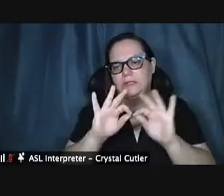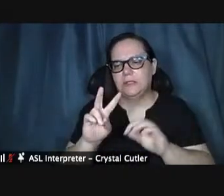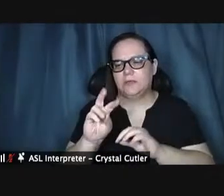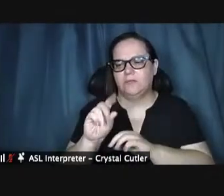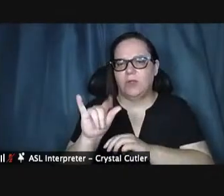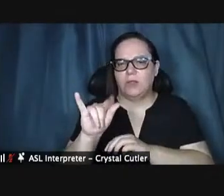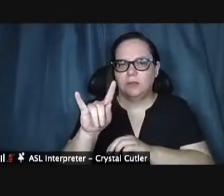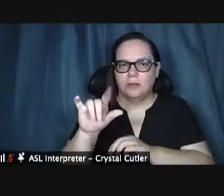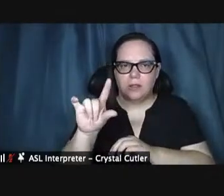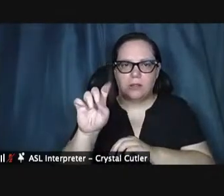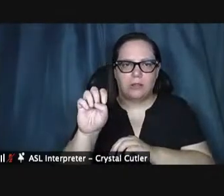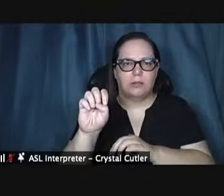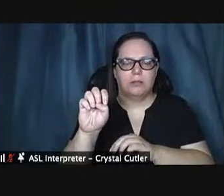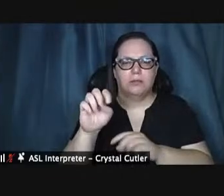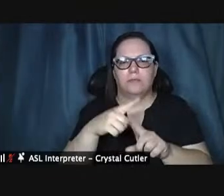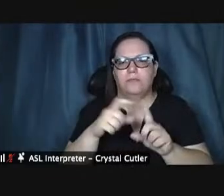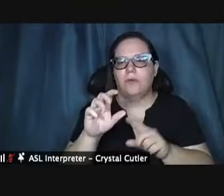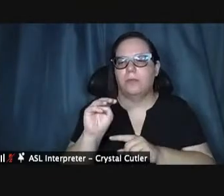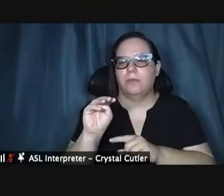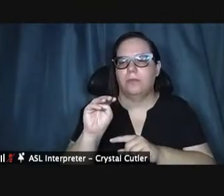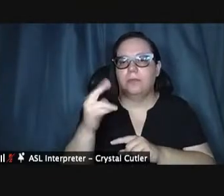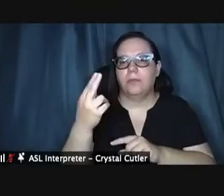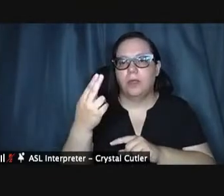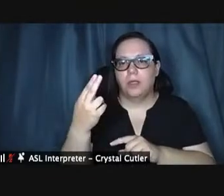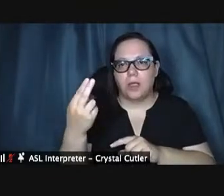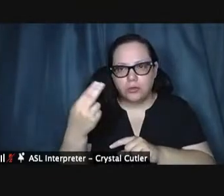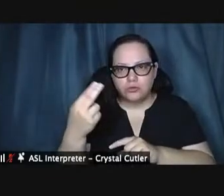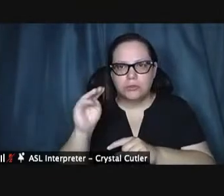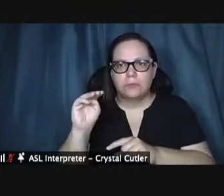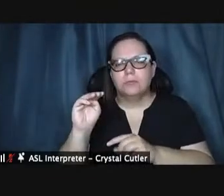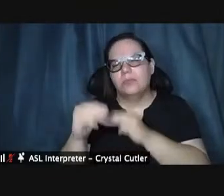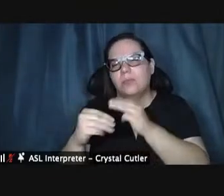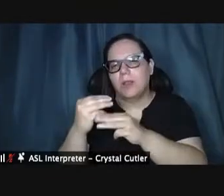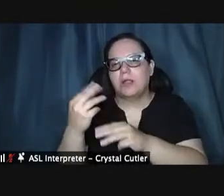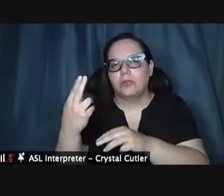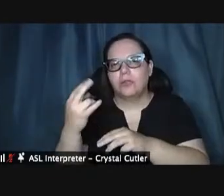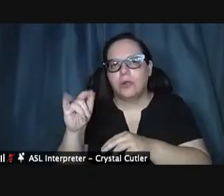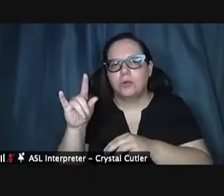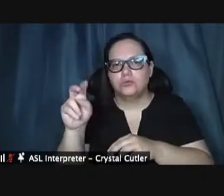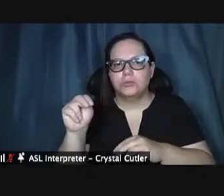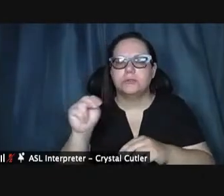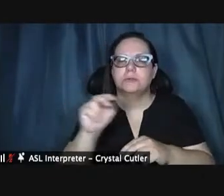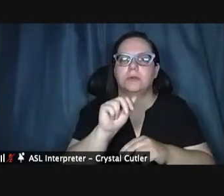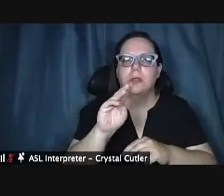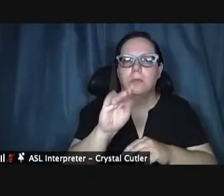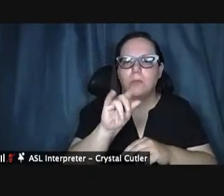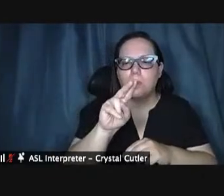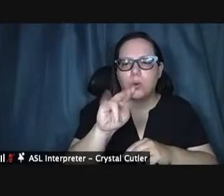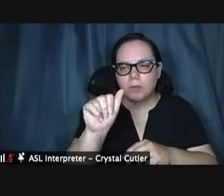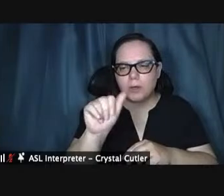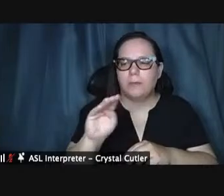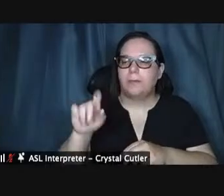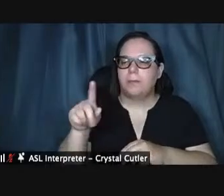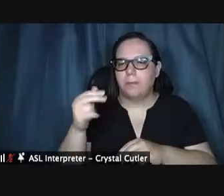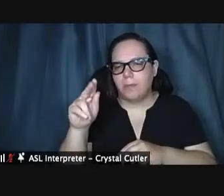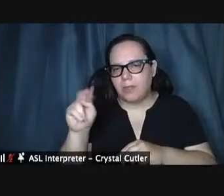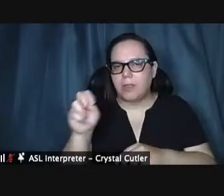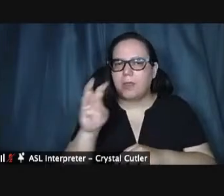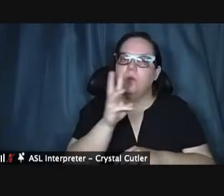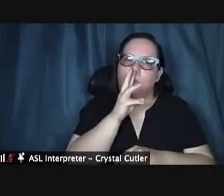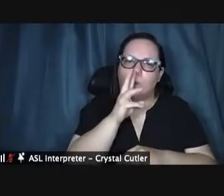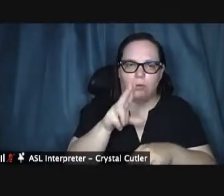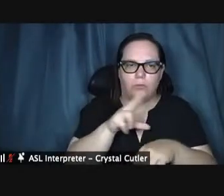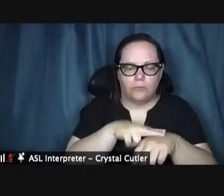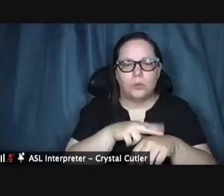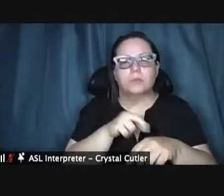species, everything from molecular hydrogen out to ammonia, methane, and of course, water. It